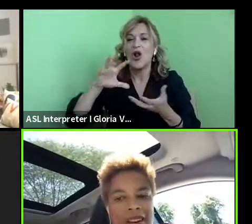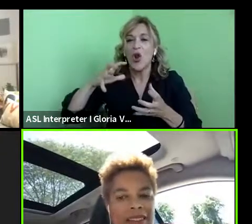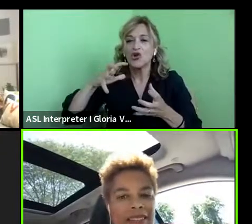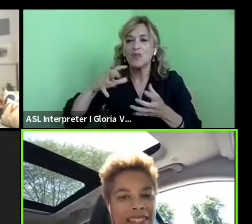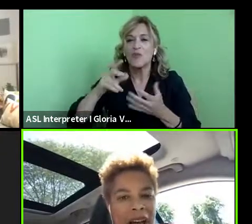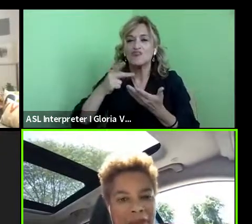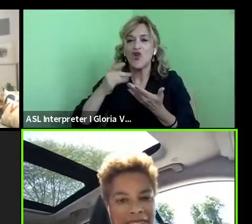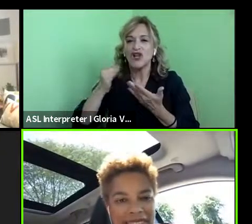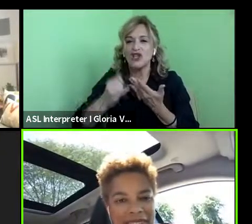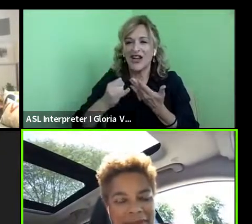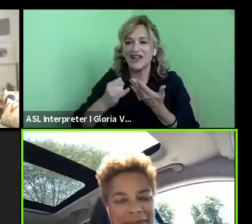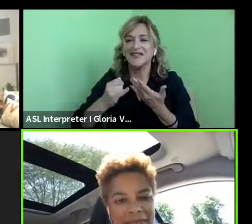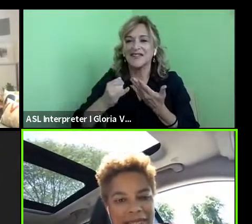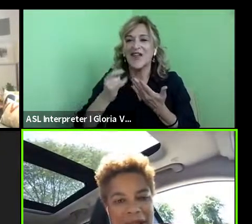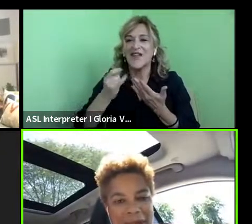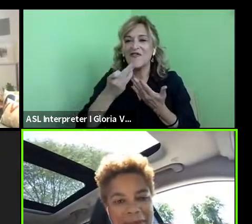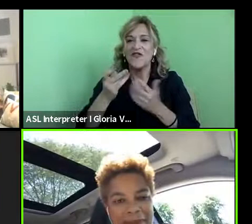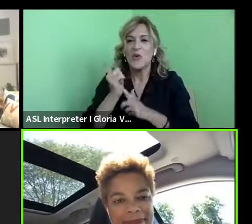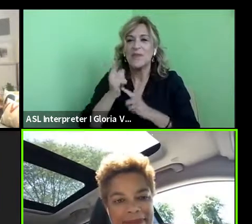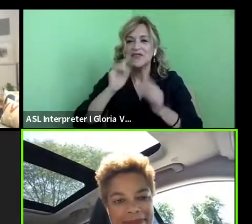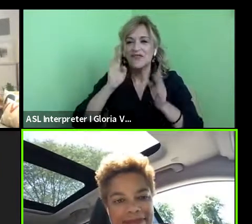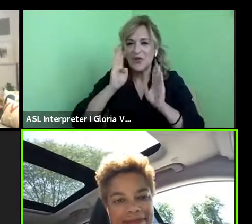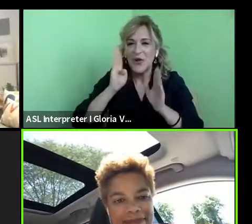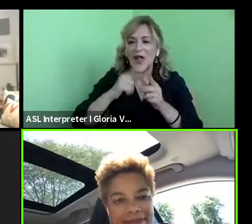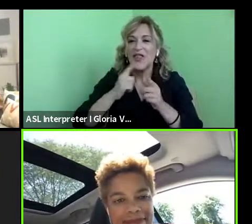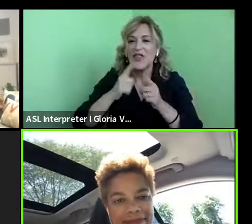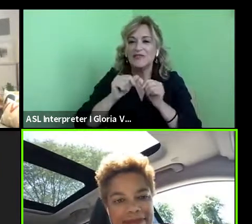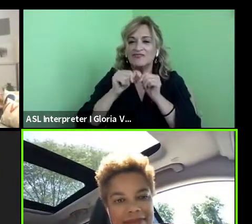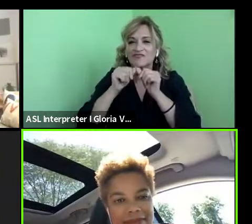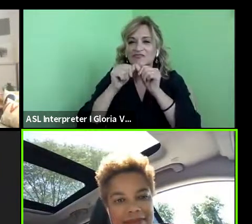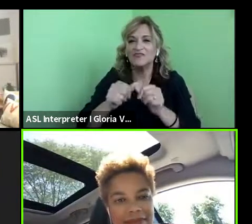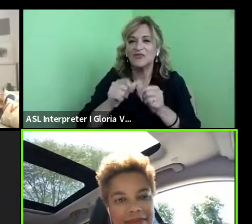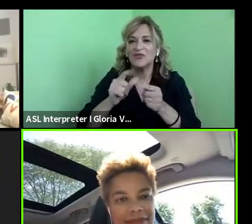then on to the conversation. Enjoy.